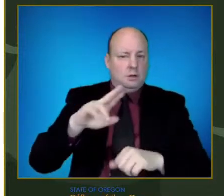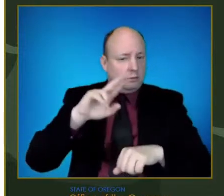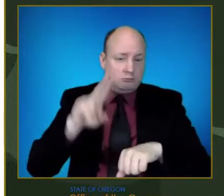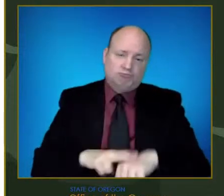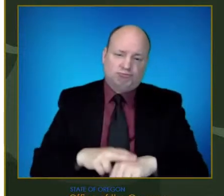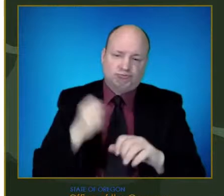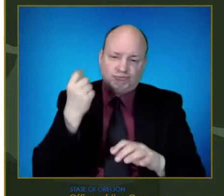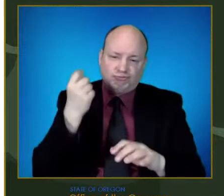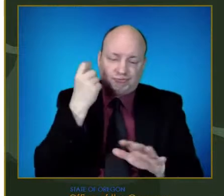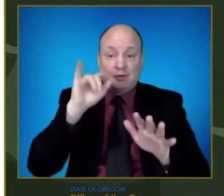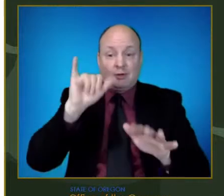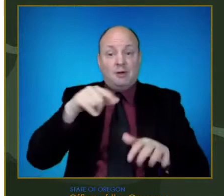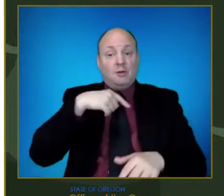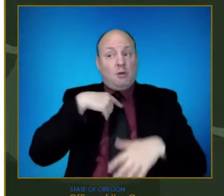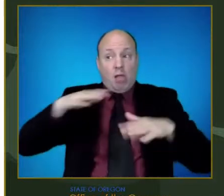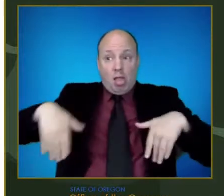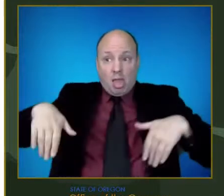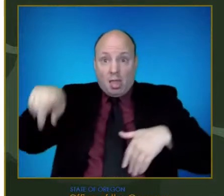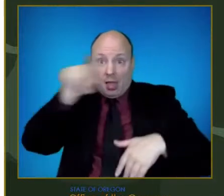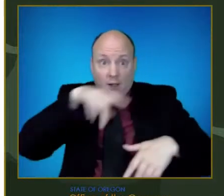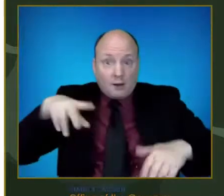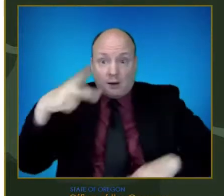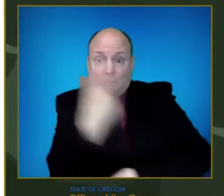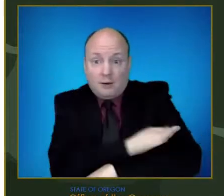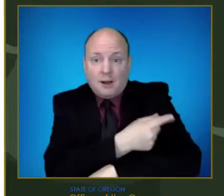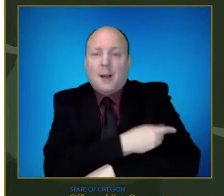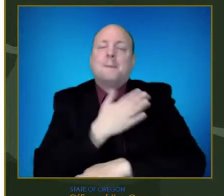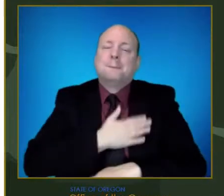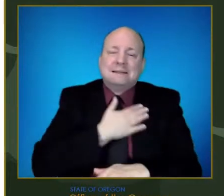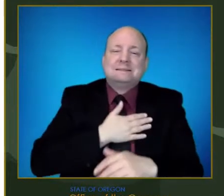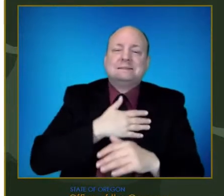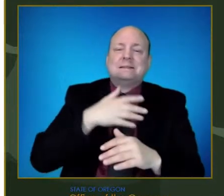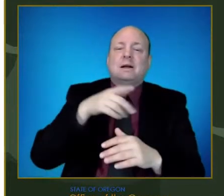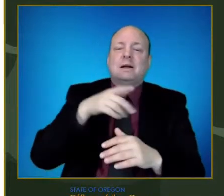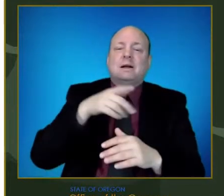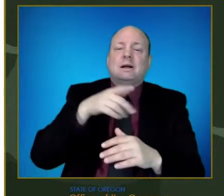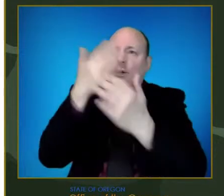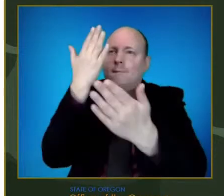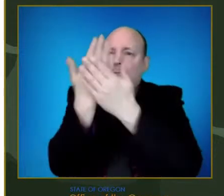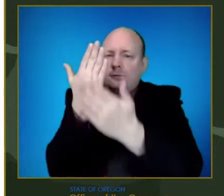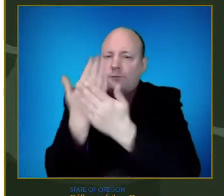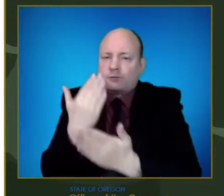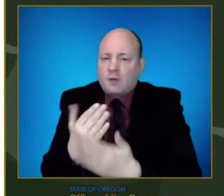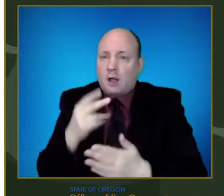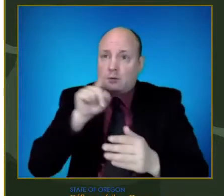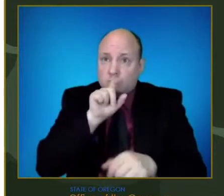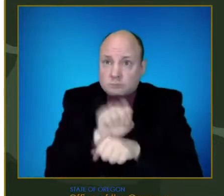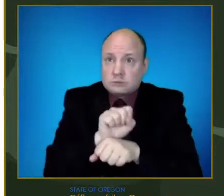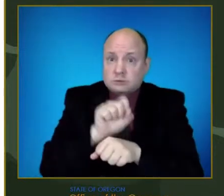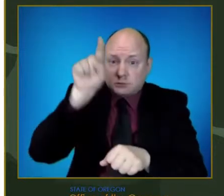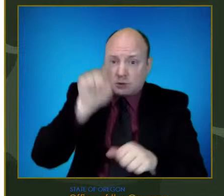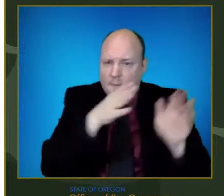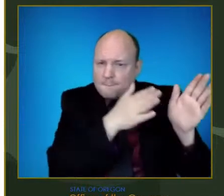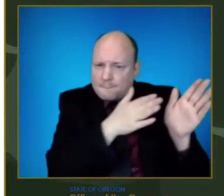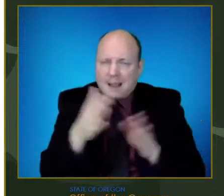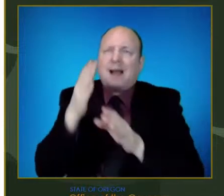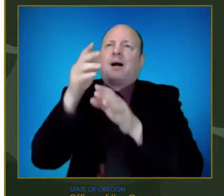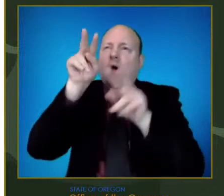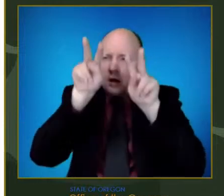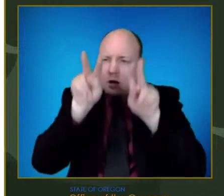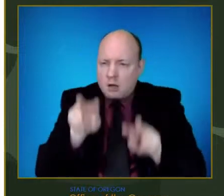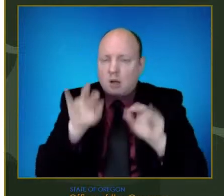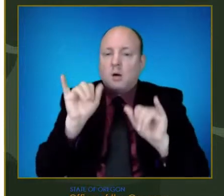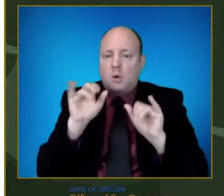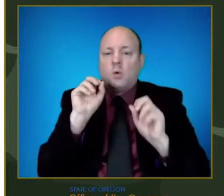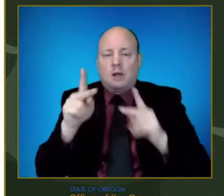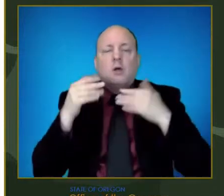once again encourage you to get the facts, make a plan to get vaccinated, and go to covidvaccine.oregon.gov to find out when